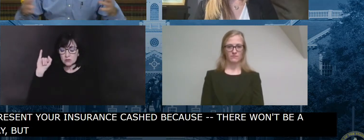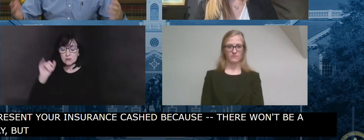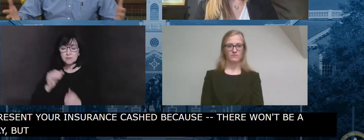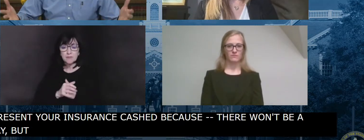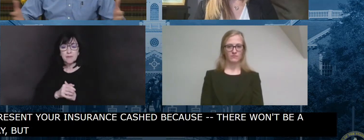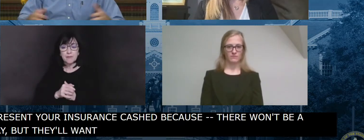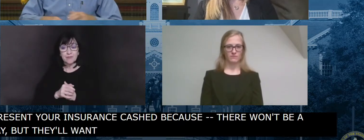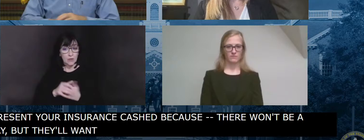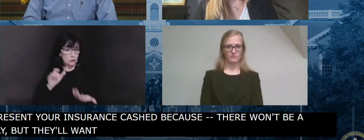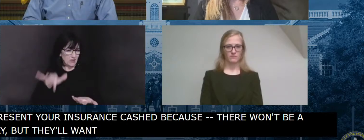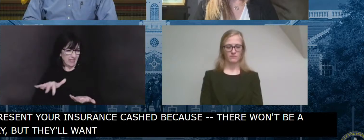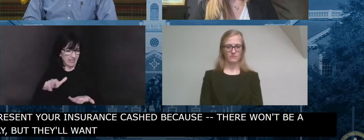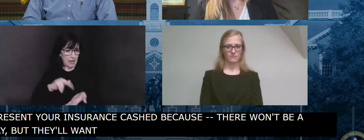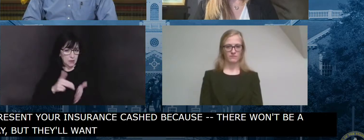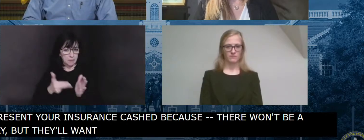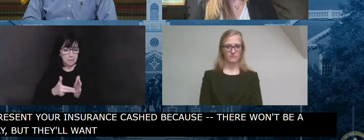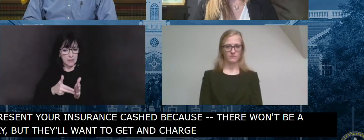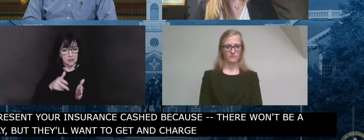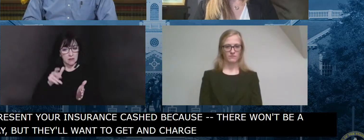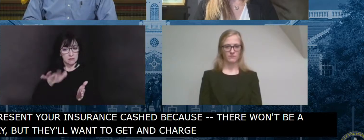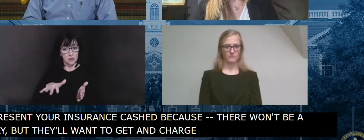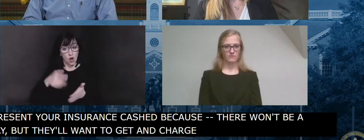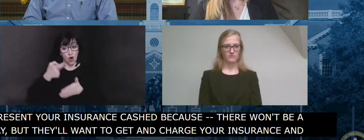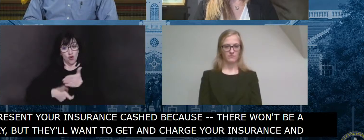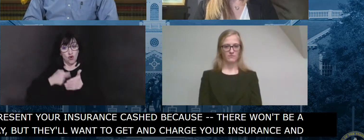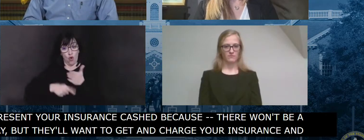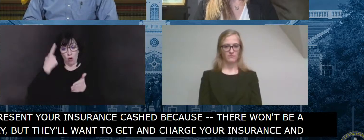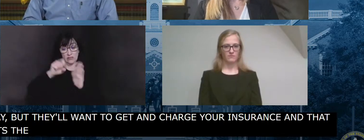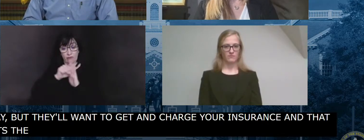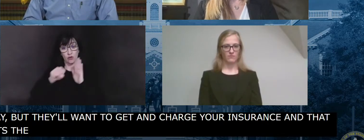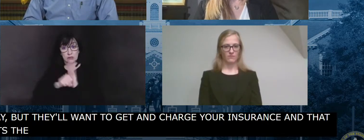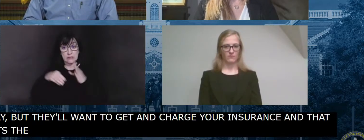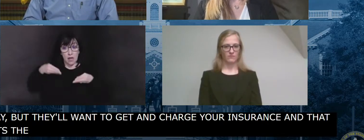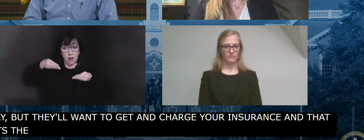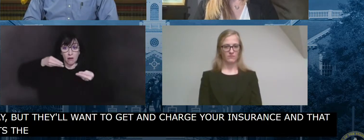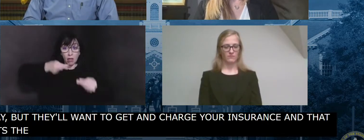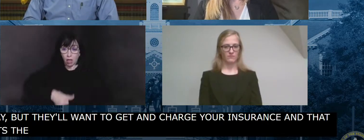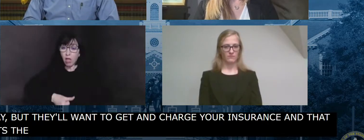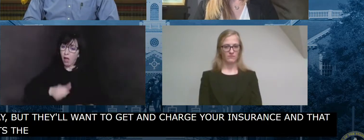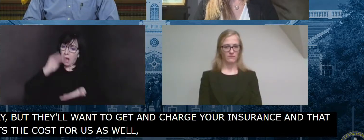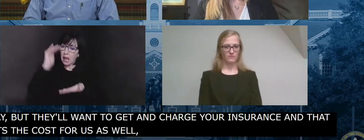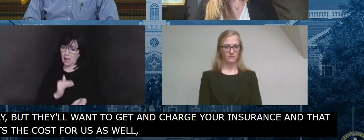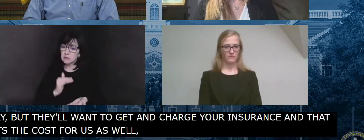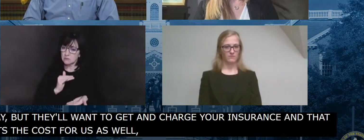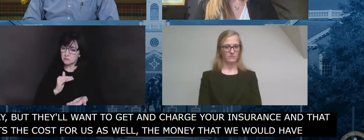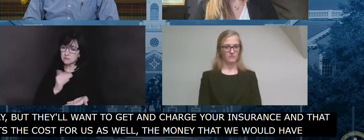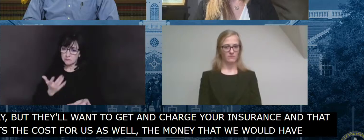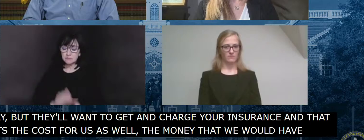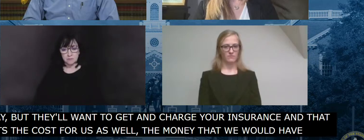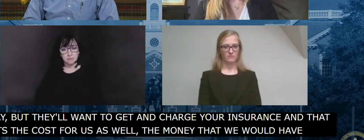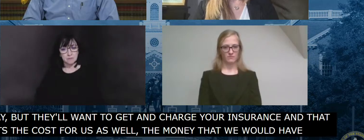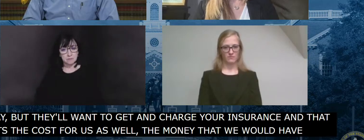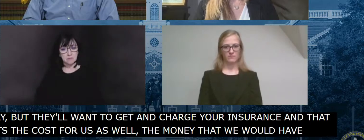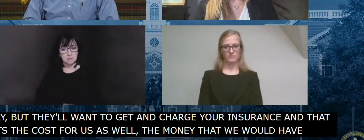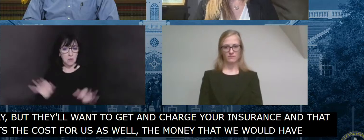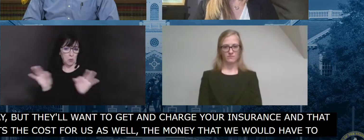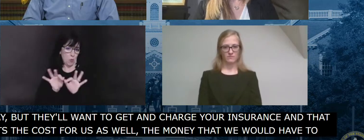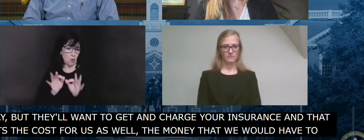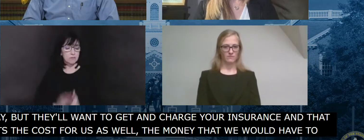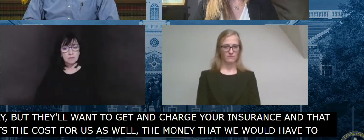that of course limits the cost for us as well, the money that we would otherwise have to pay them.